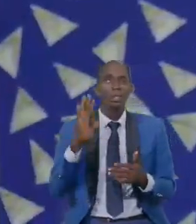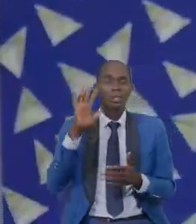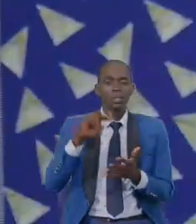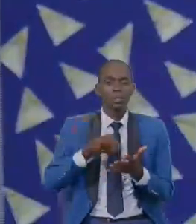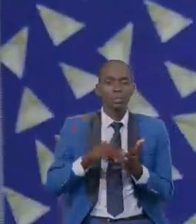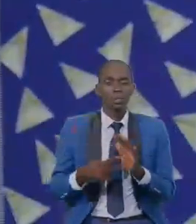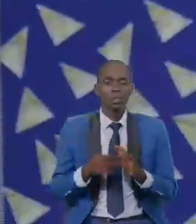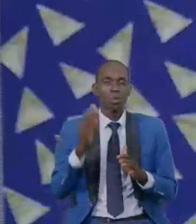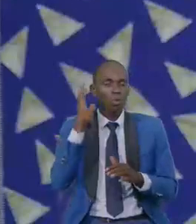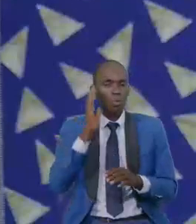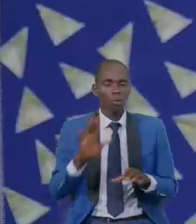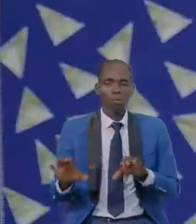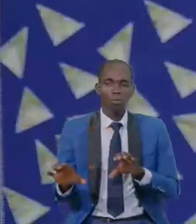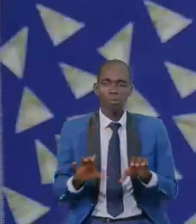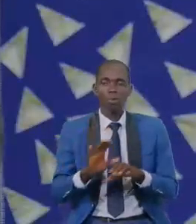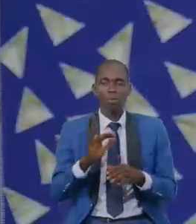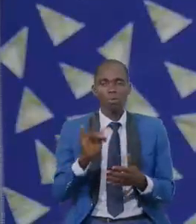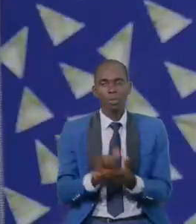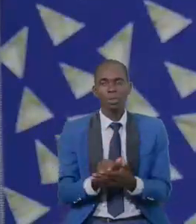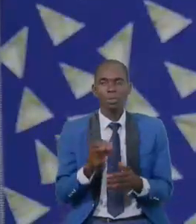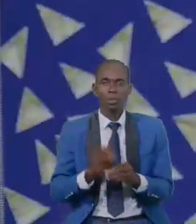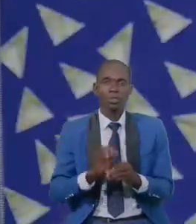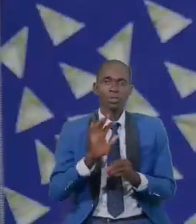fulfill that in your life.